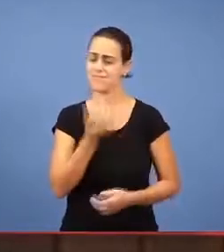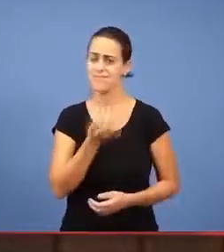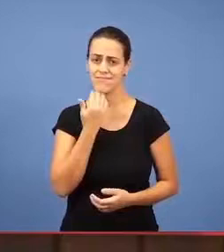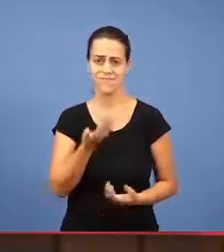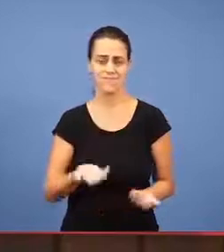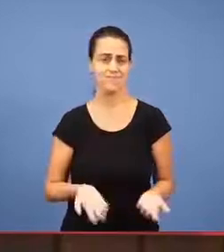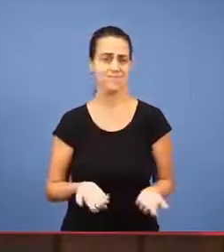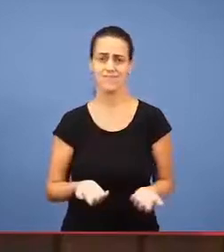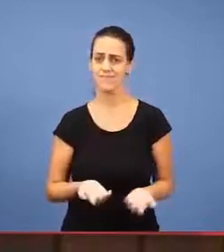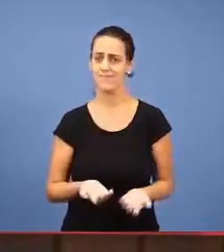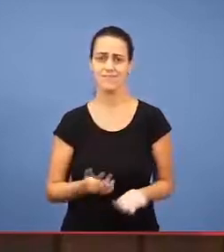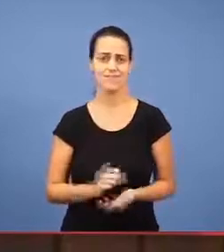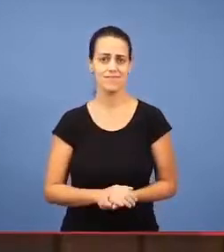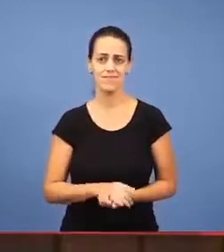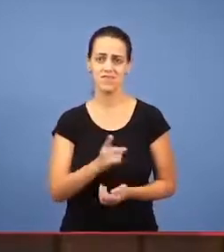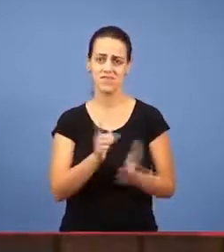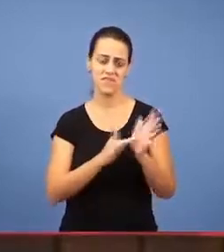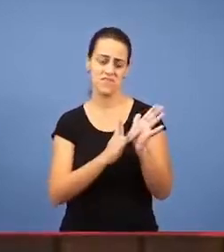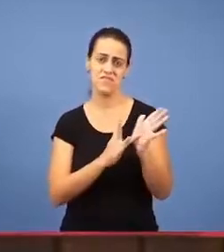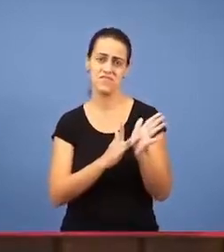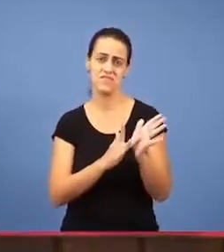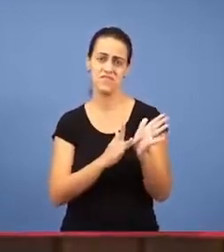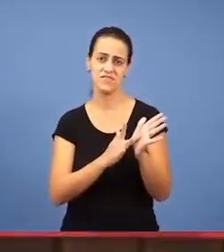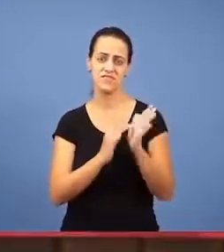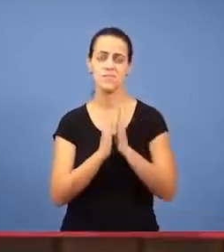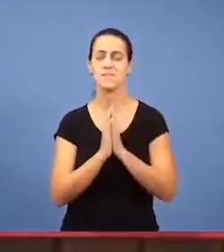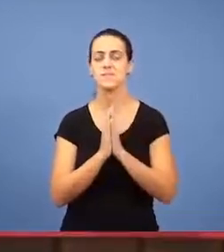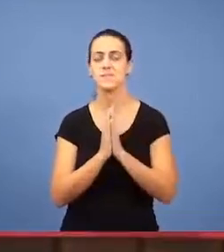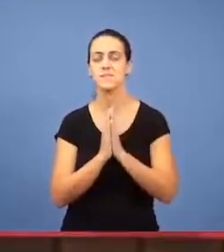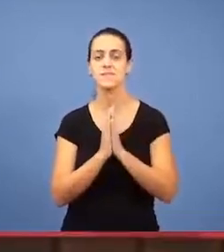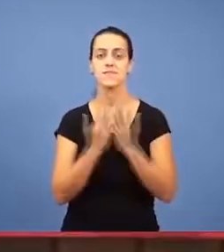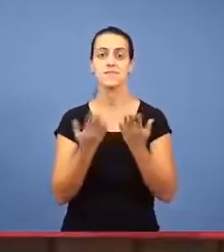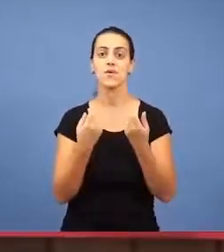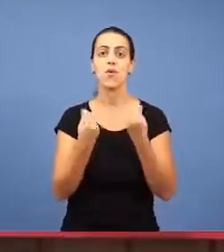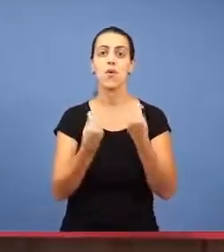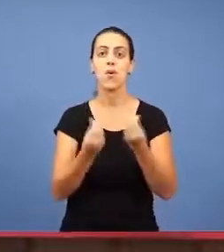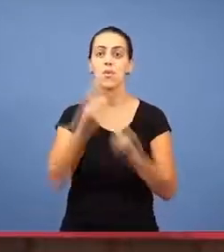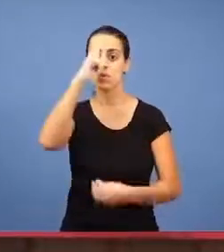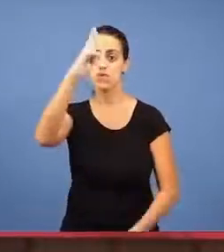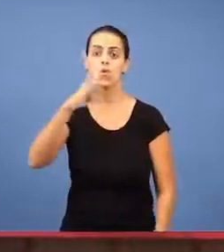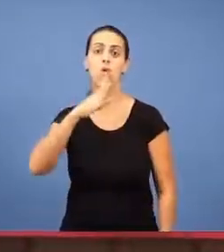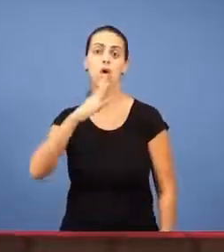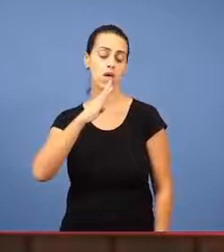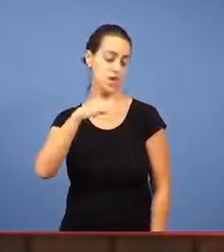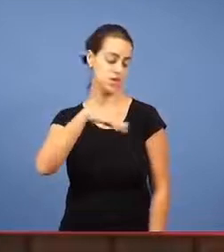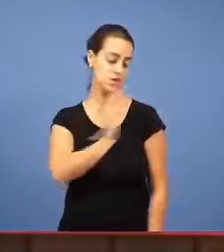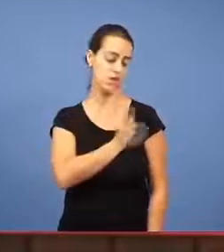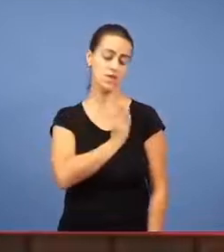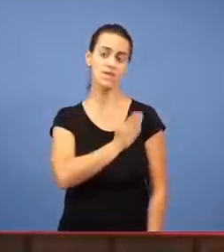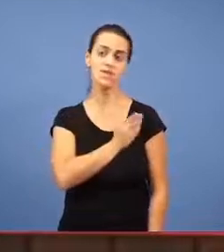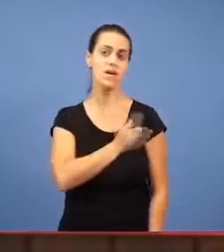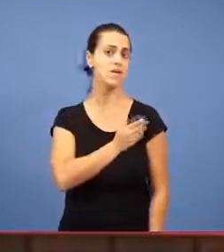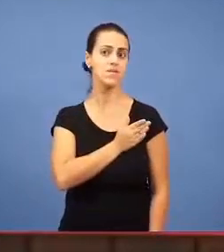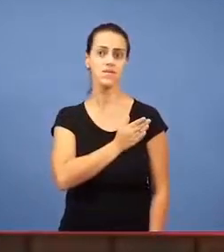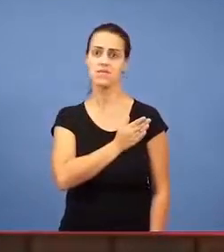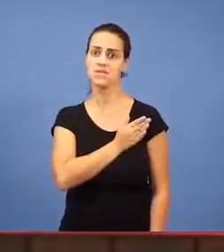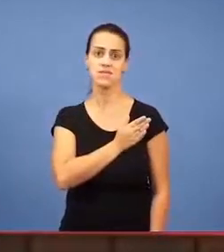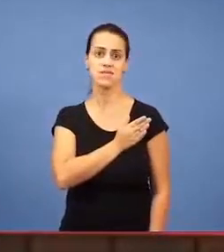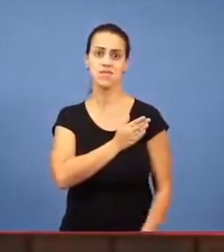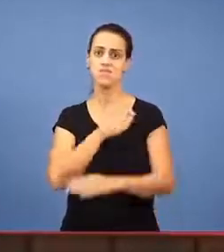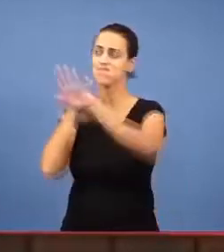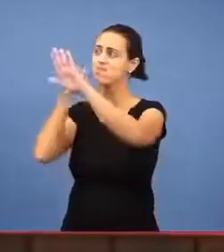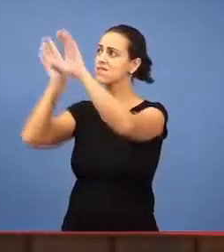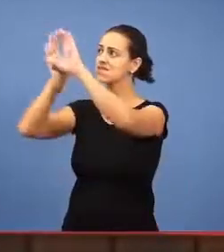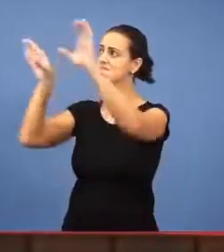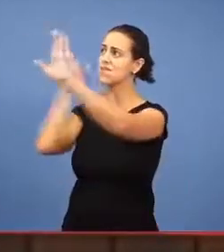It's not possible to force the situation and to not to look at this. What your mouth